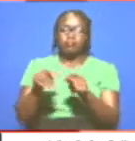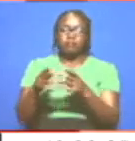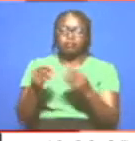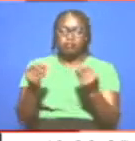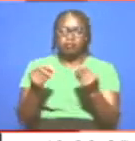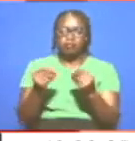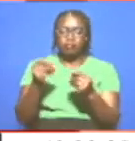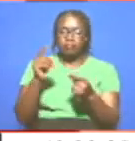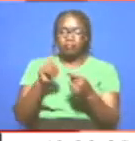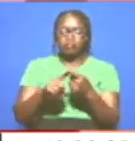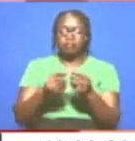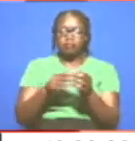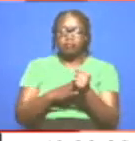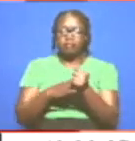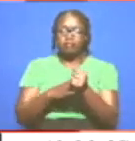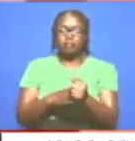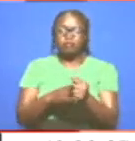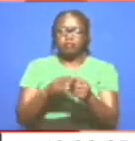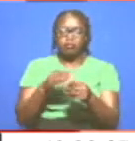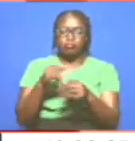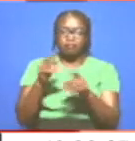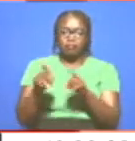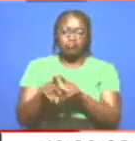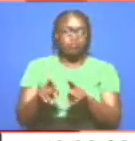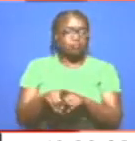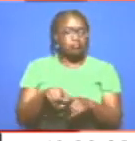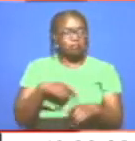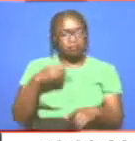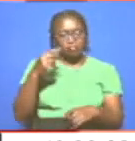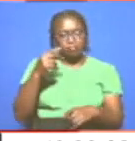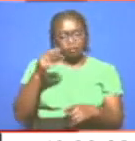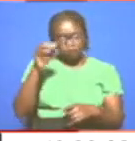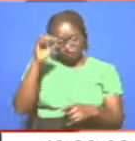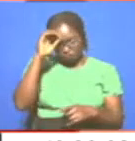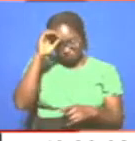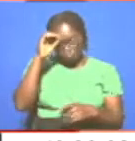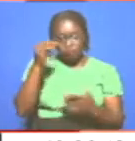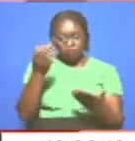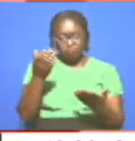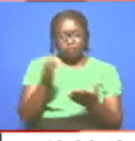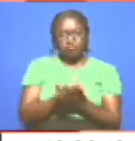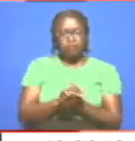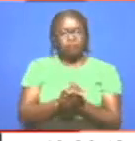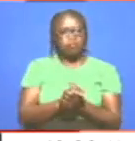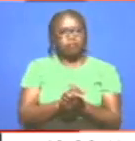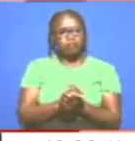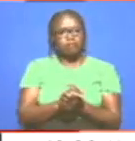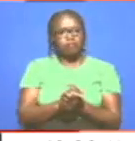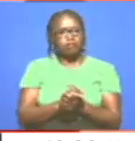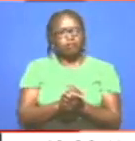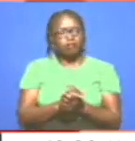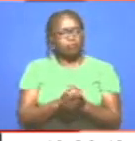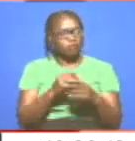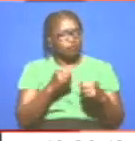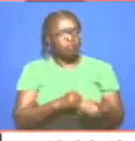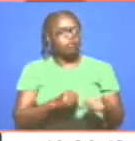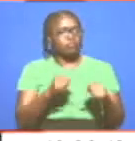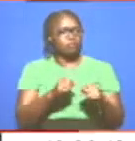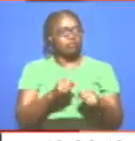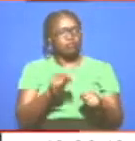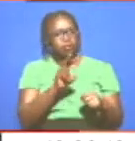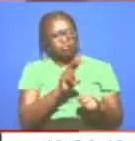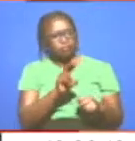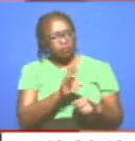that's my view based on that. And Chairman, when looking at the board, we know that